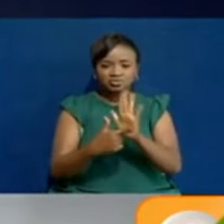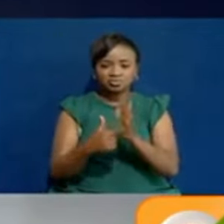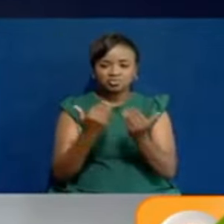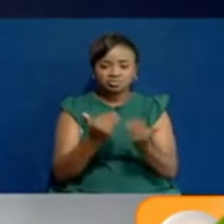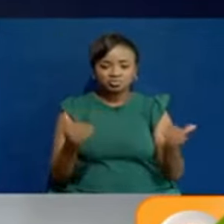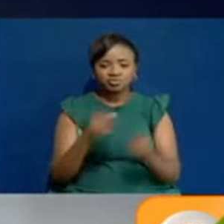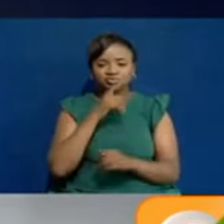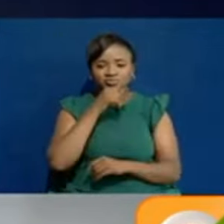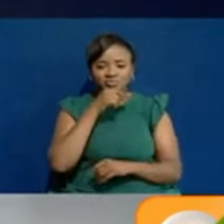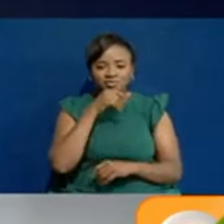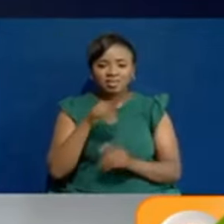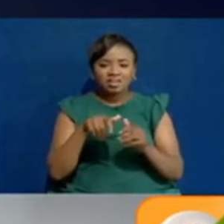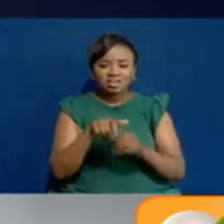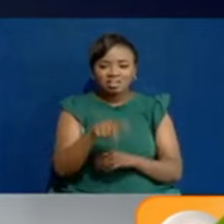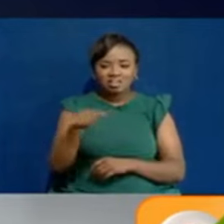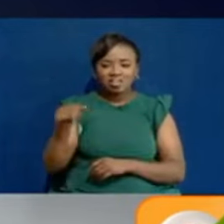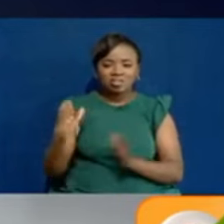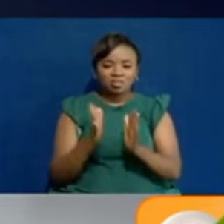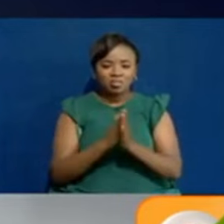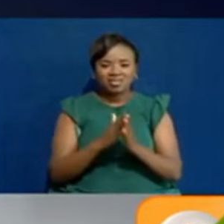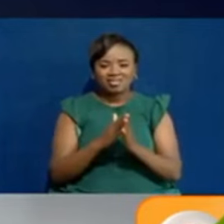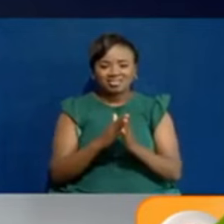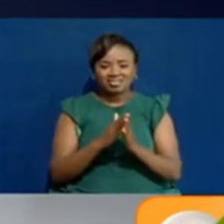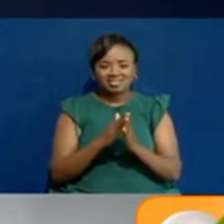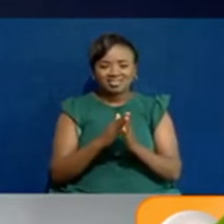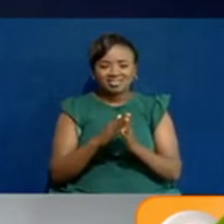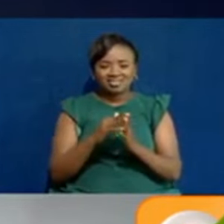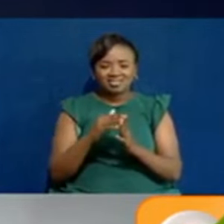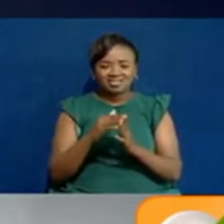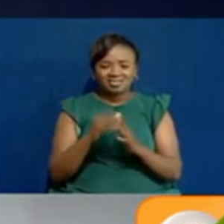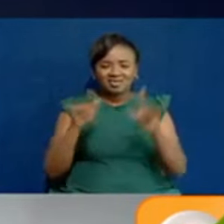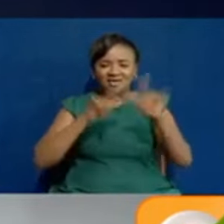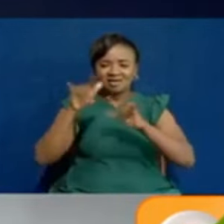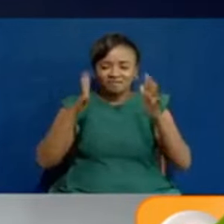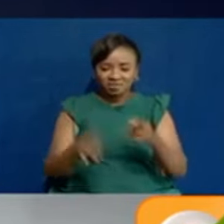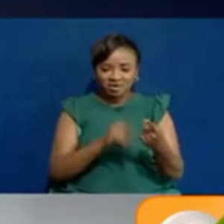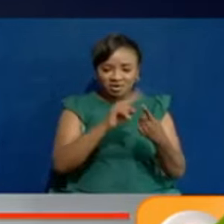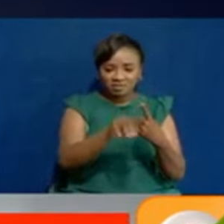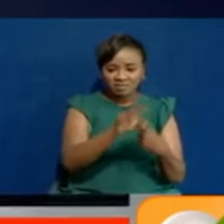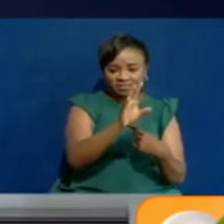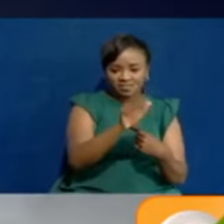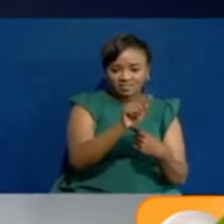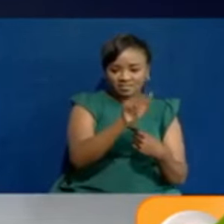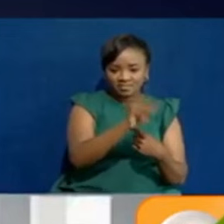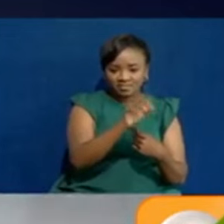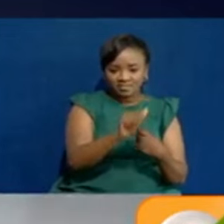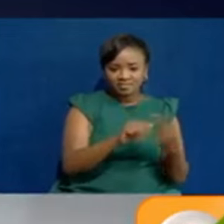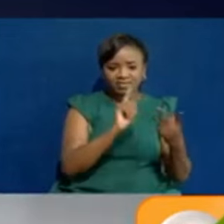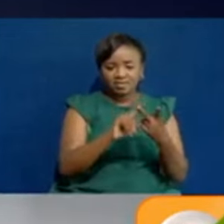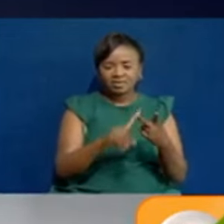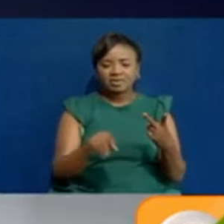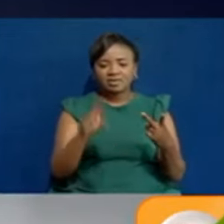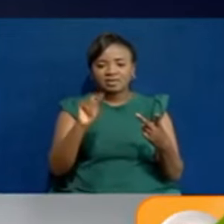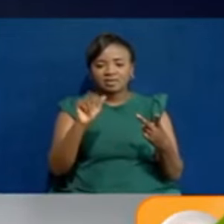pedophilia involving a foreign national. The suspects, Fatma Muhammed and Lafisa Abdulrashid, were apprehended